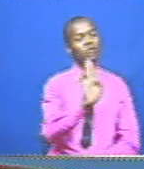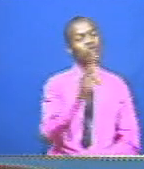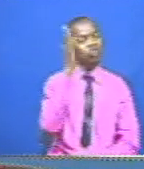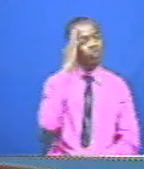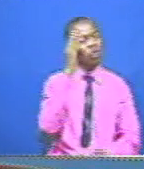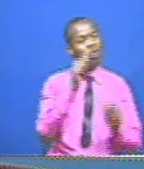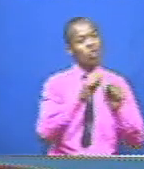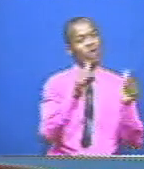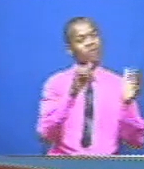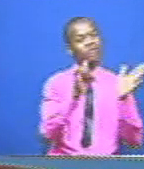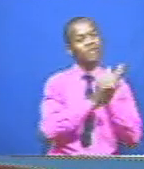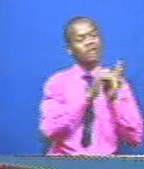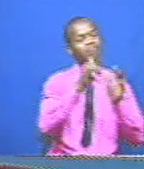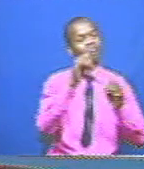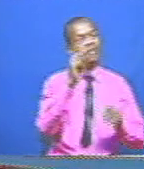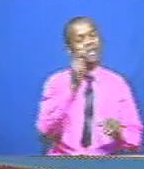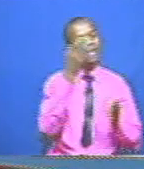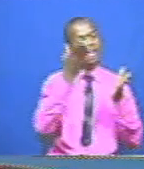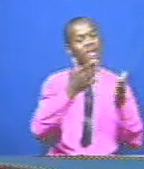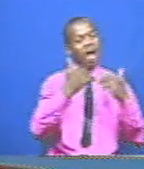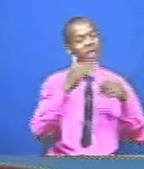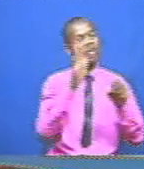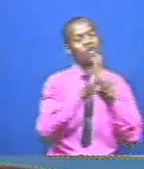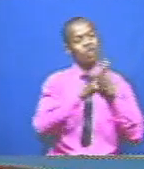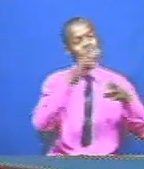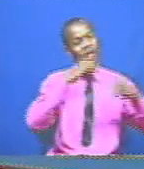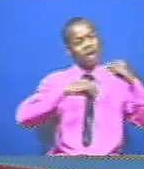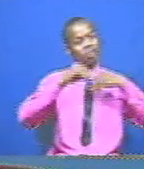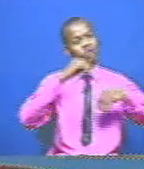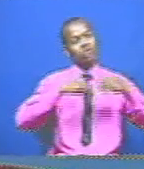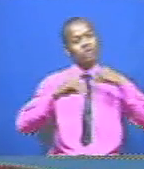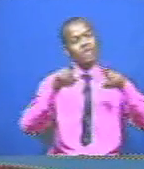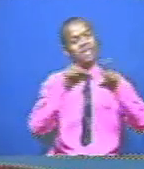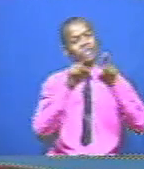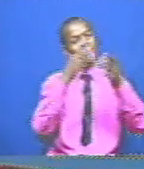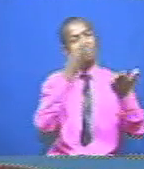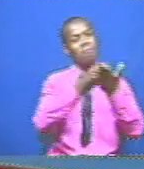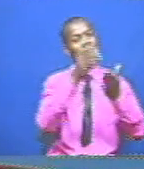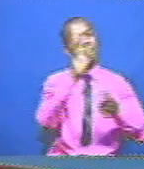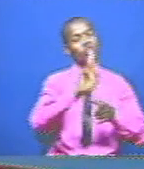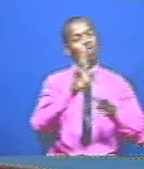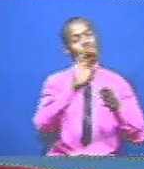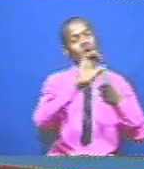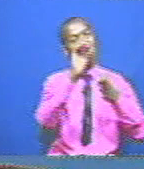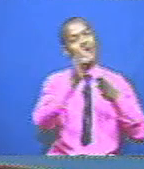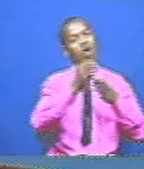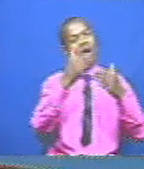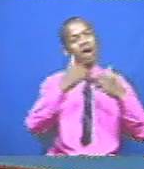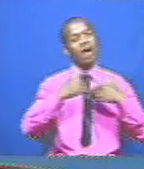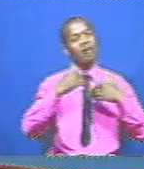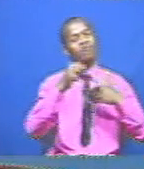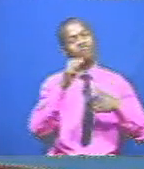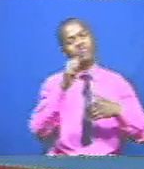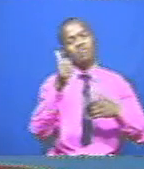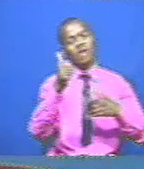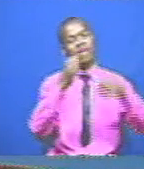that the Kenya right now there's a lot of corruption. Is it the same money that you use, or do we have any fundings from